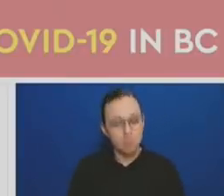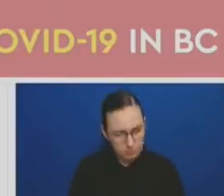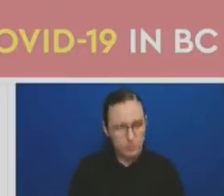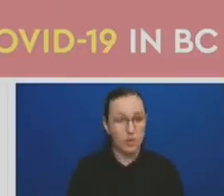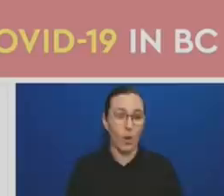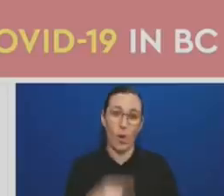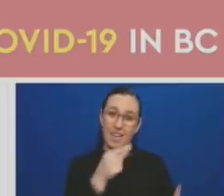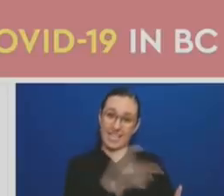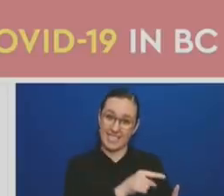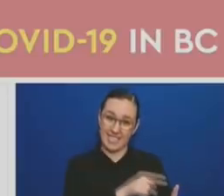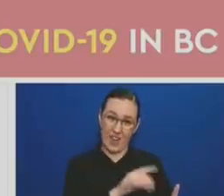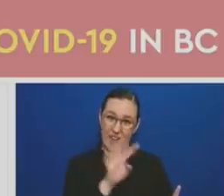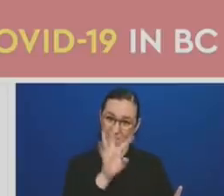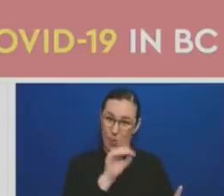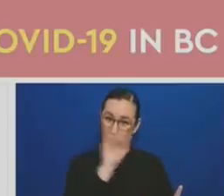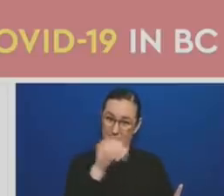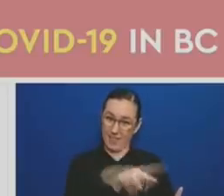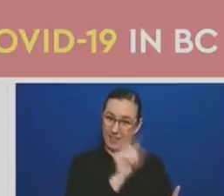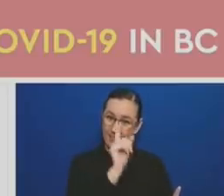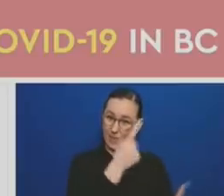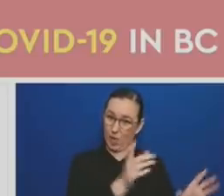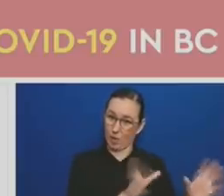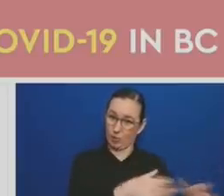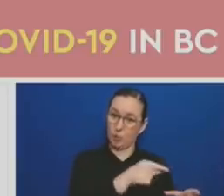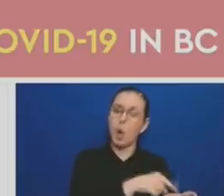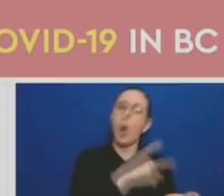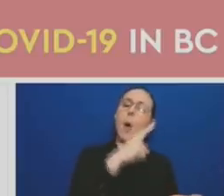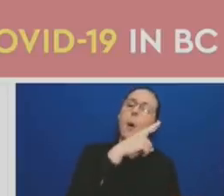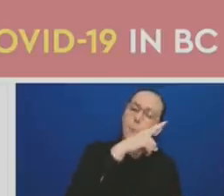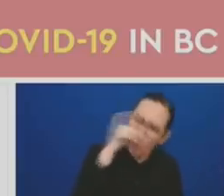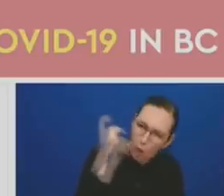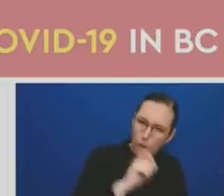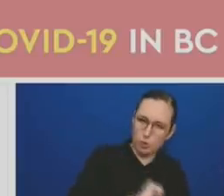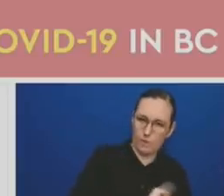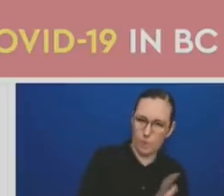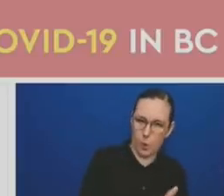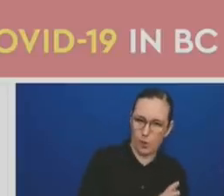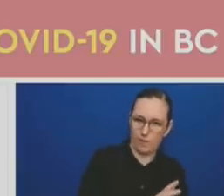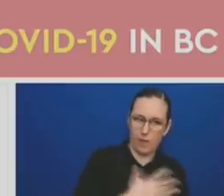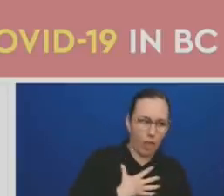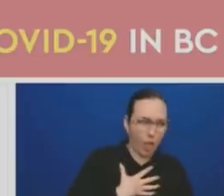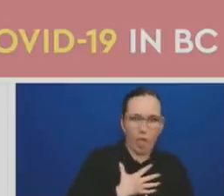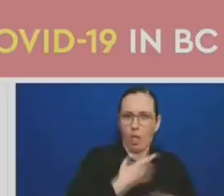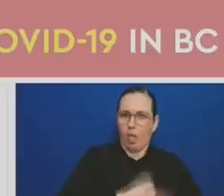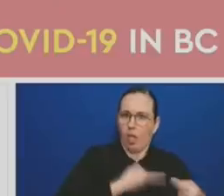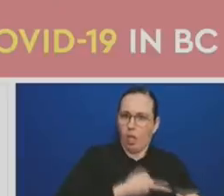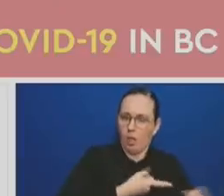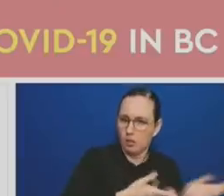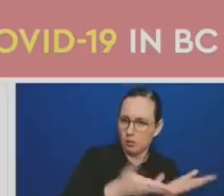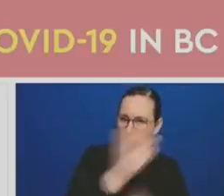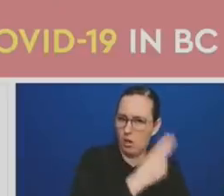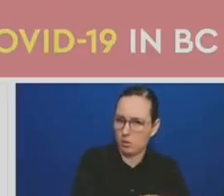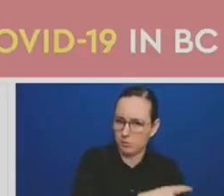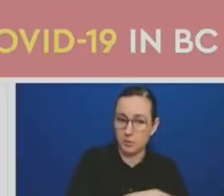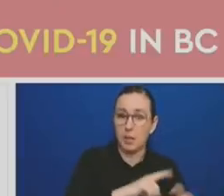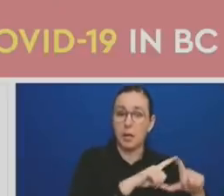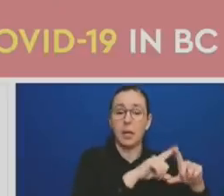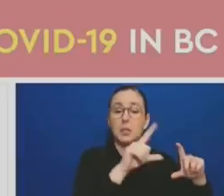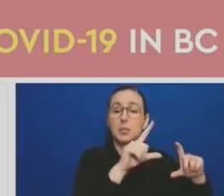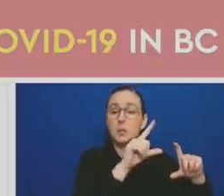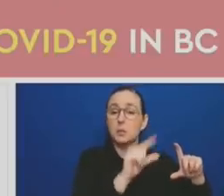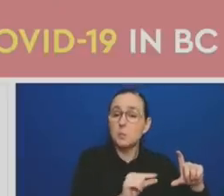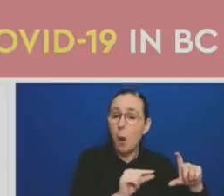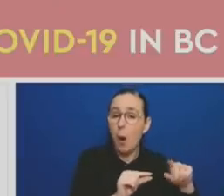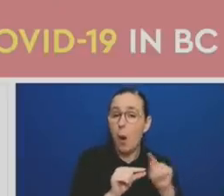course, still unimportant, about 40% of the people who are admissions because of COVID, because of their underlying illness,